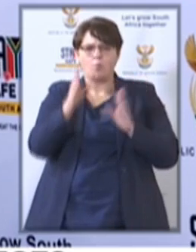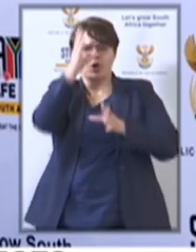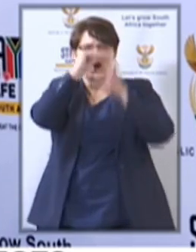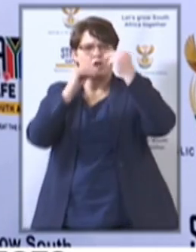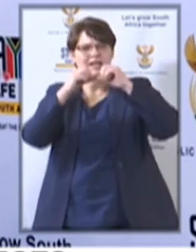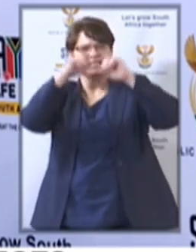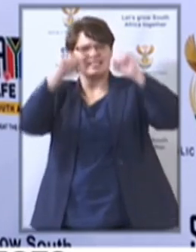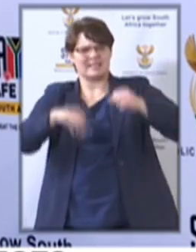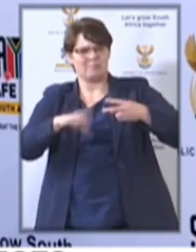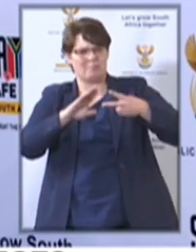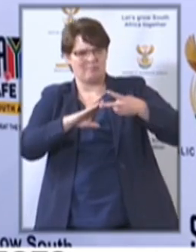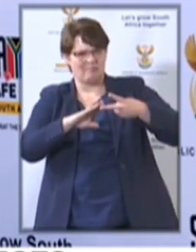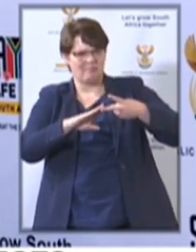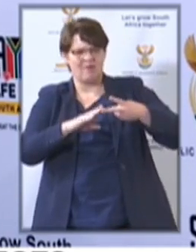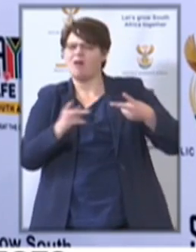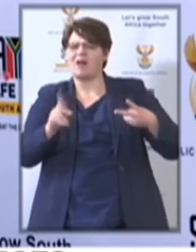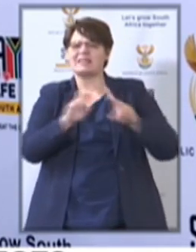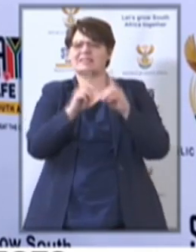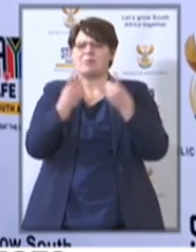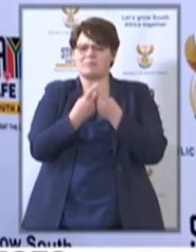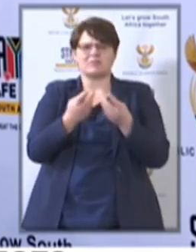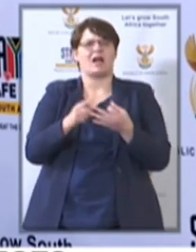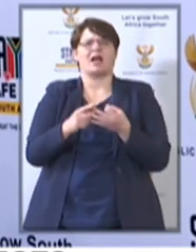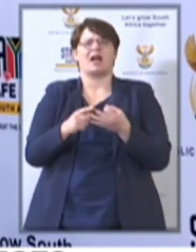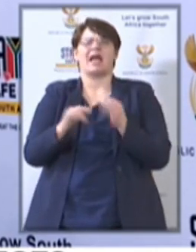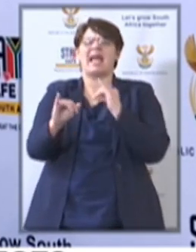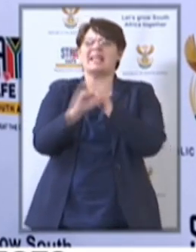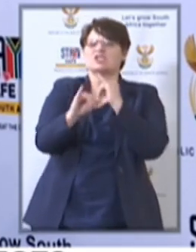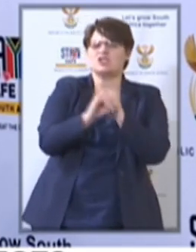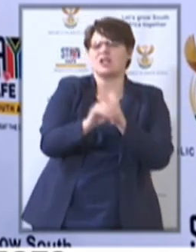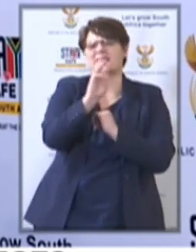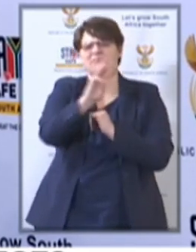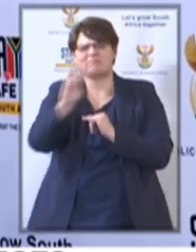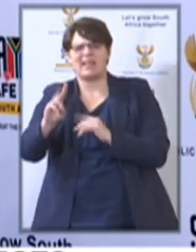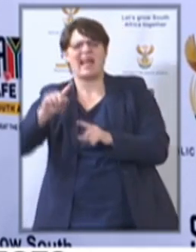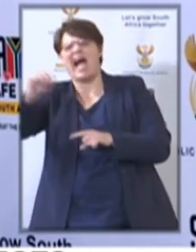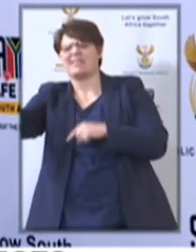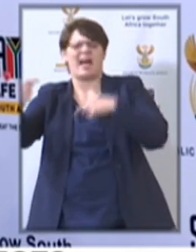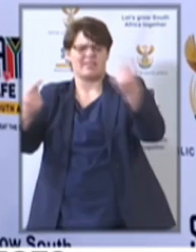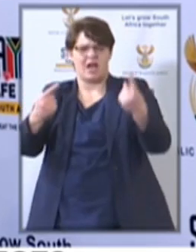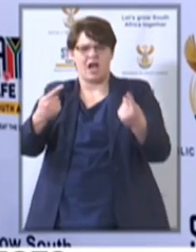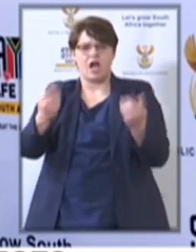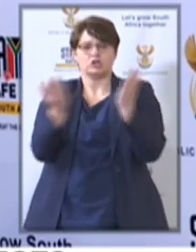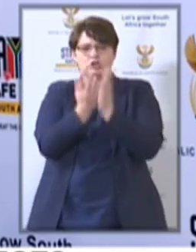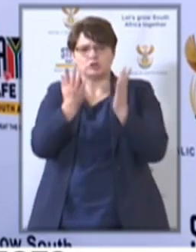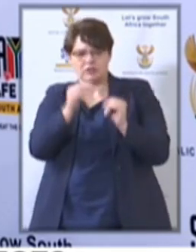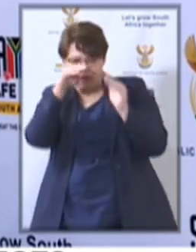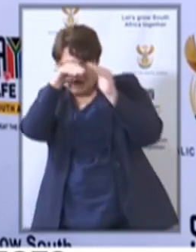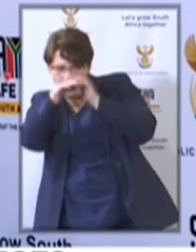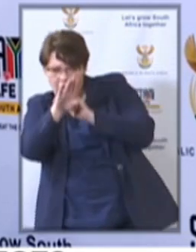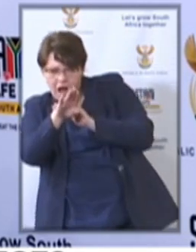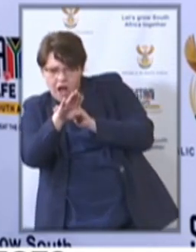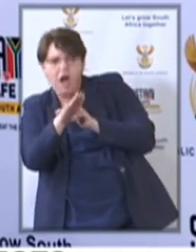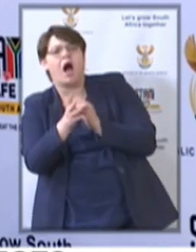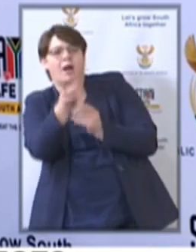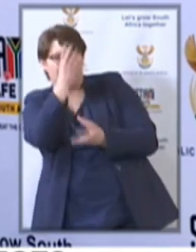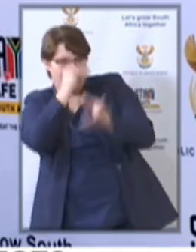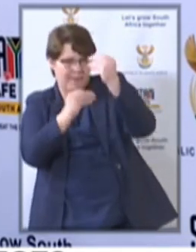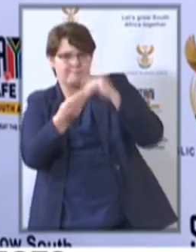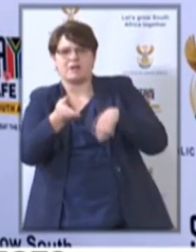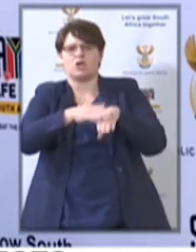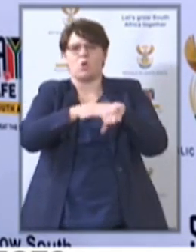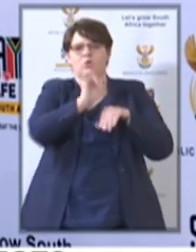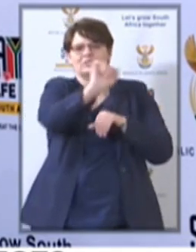System of the department, institutional websites and other sites where students can find digital materials